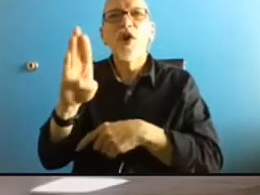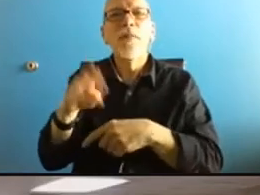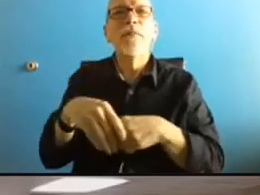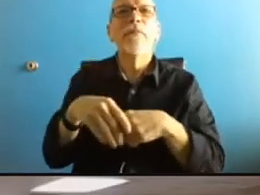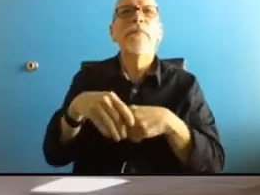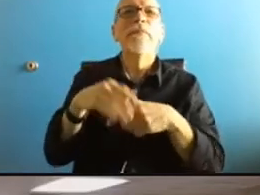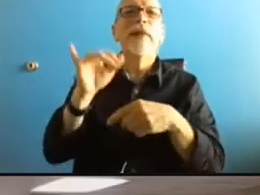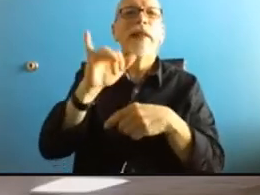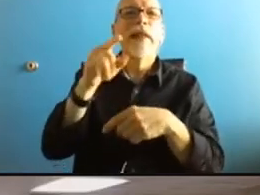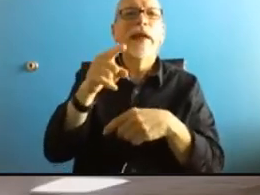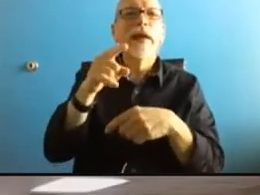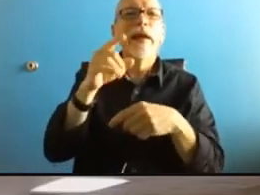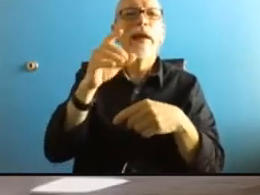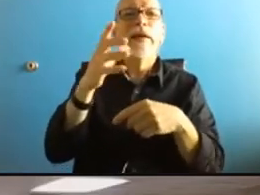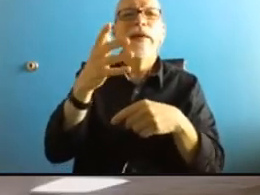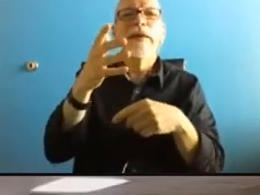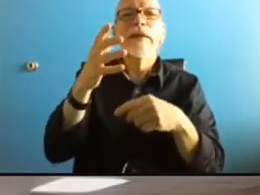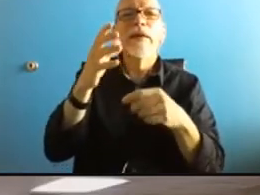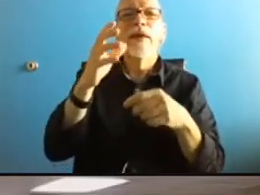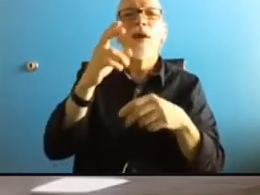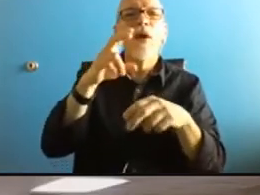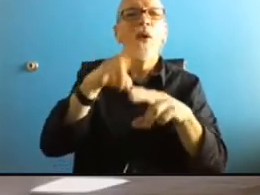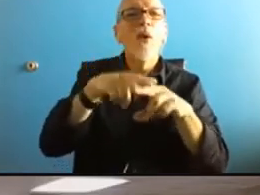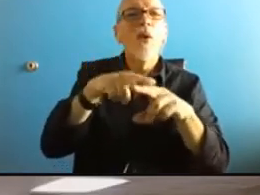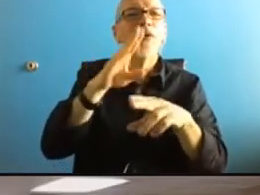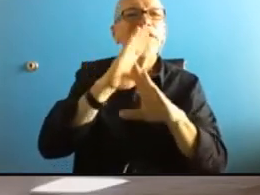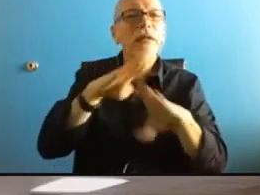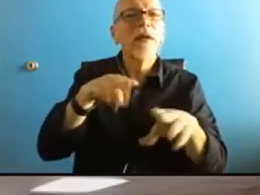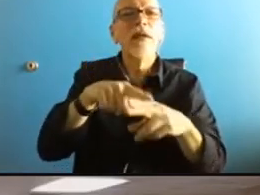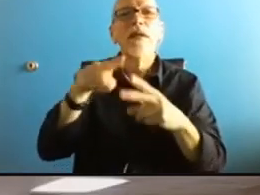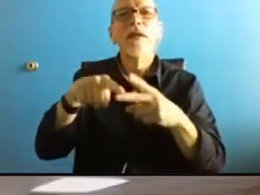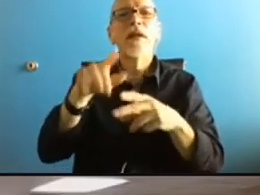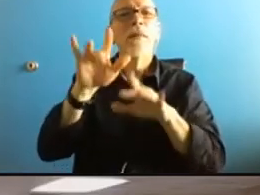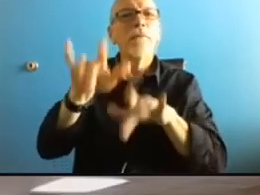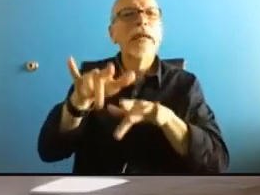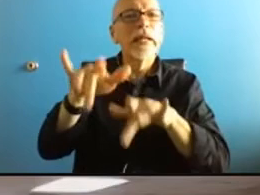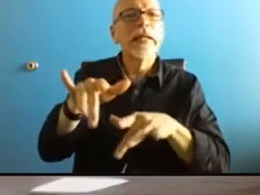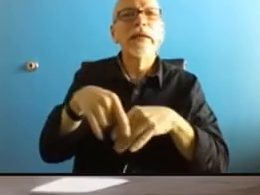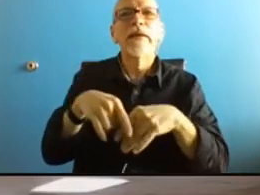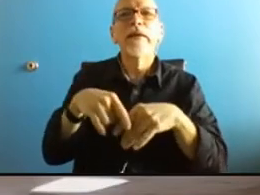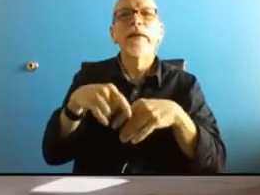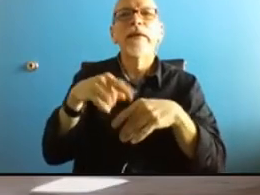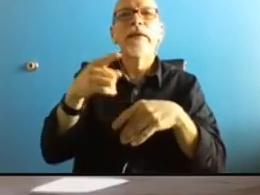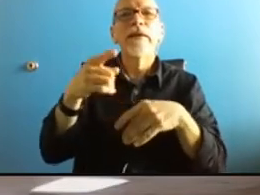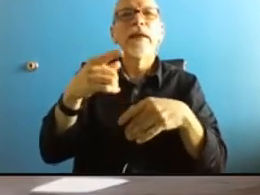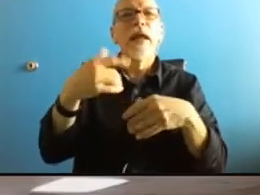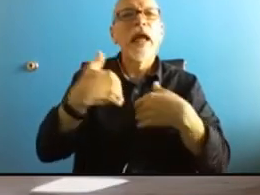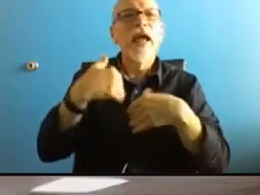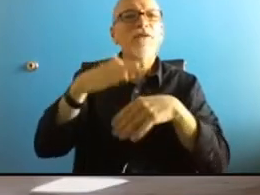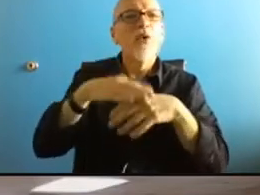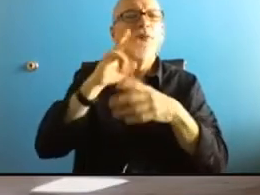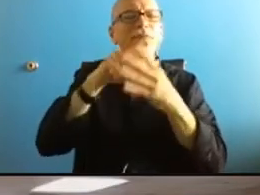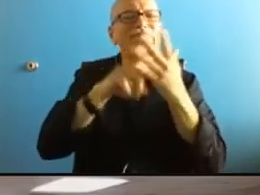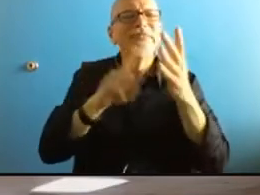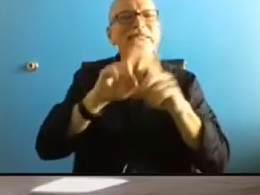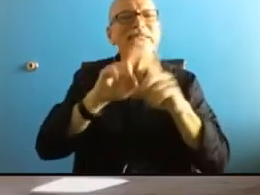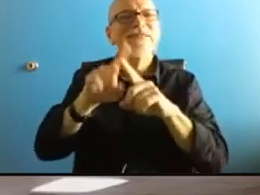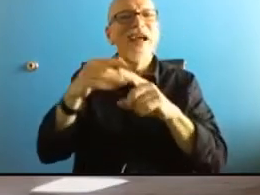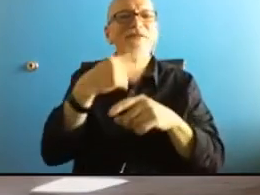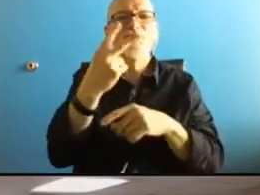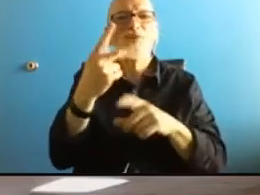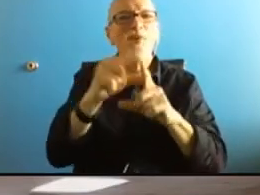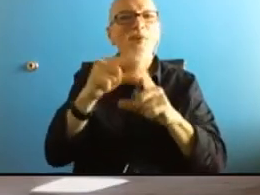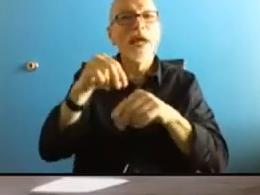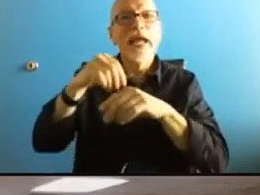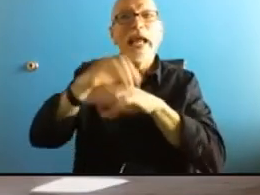like hold still, take pity on, have on. Those are all, they're 2 or 3 words in English,